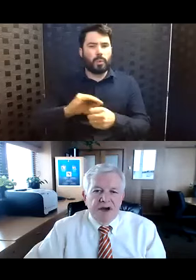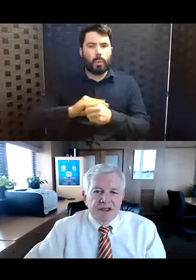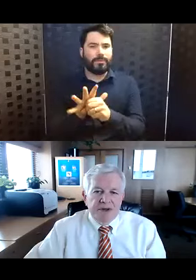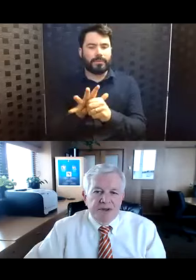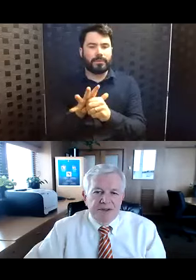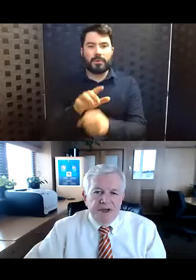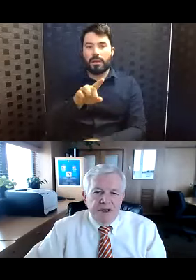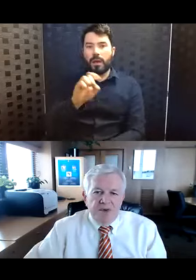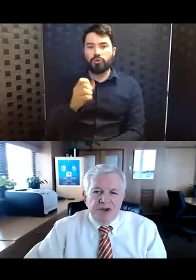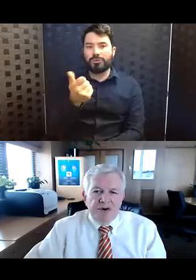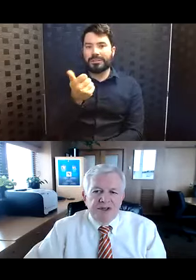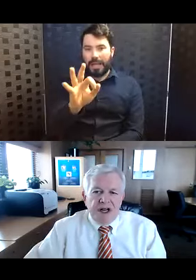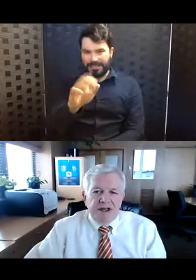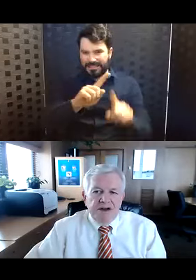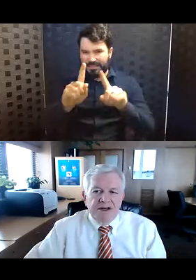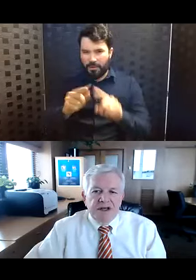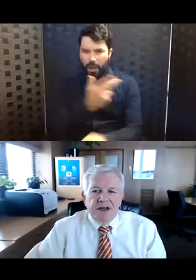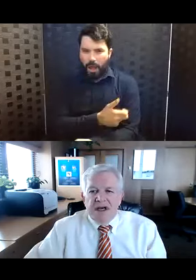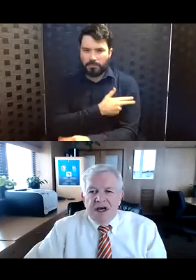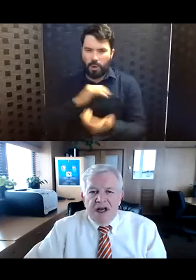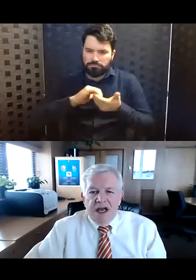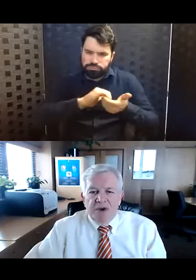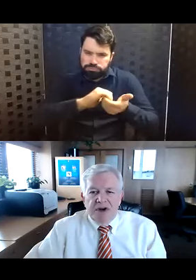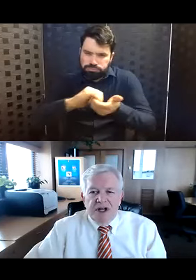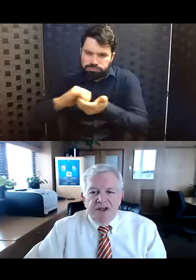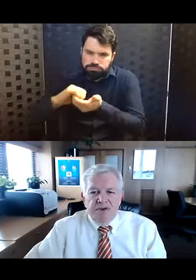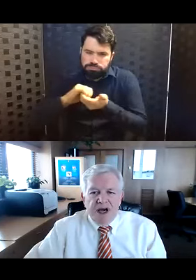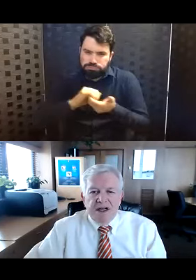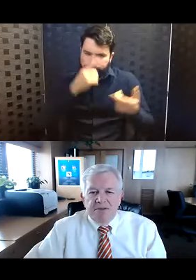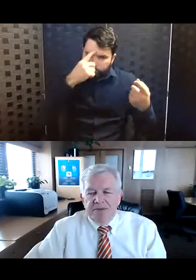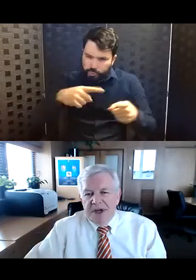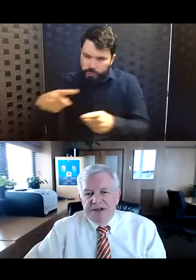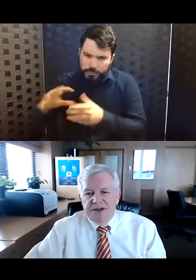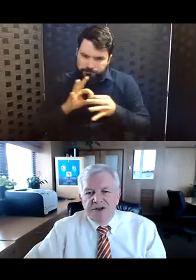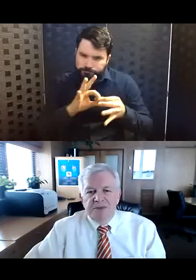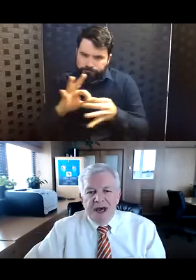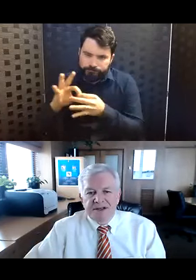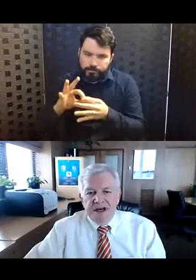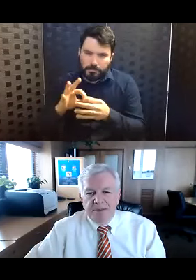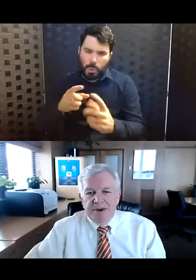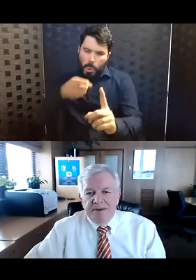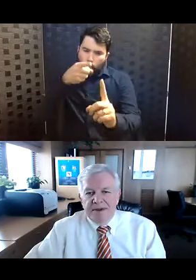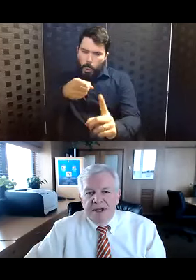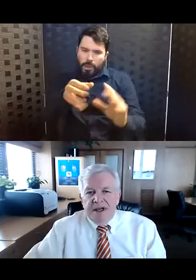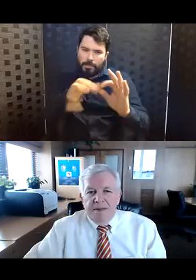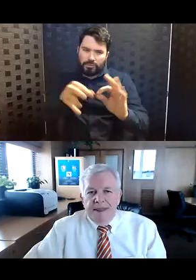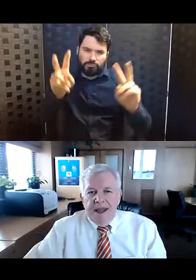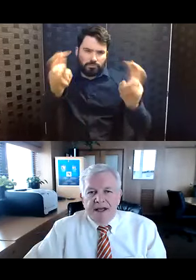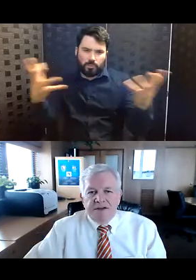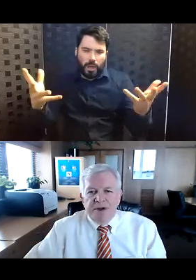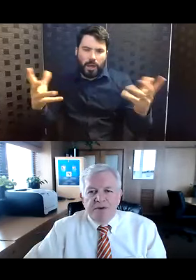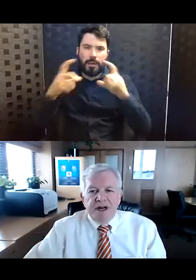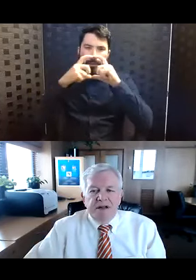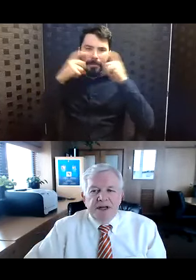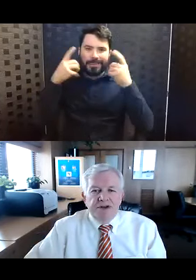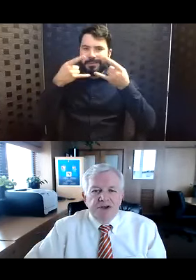other hospitals, we're showing solidarity and alignment on a united message to mask up. Ads